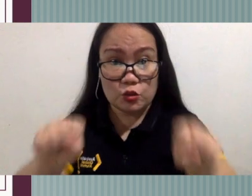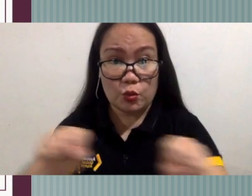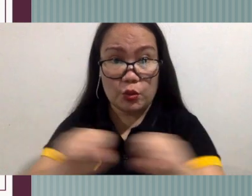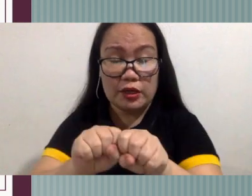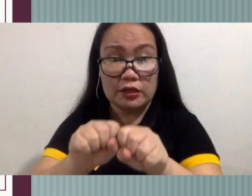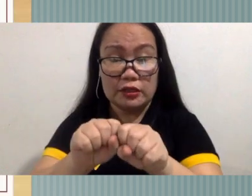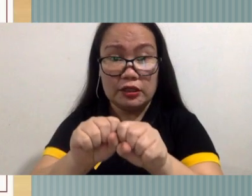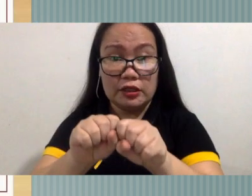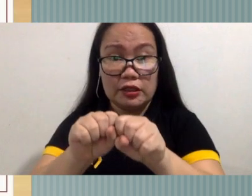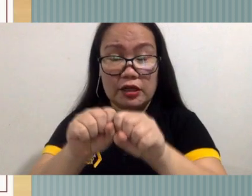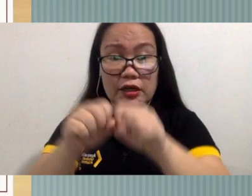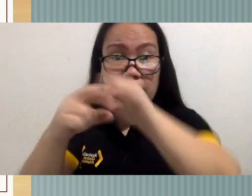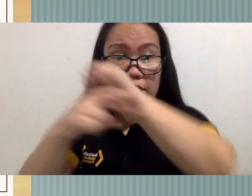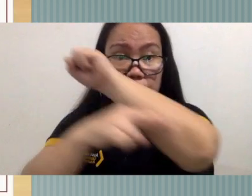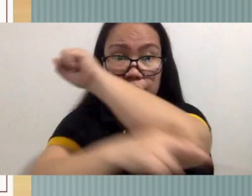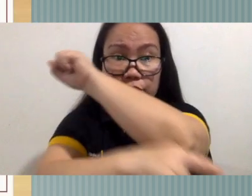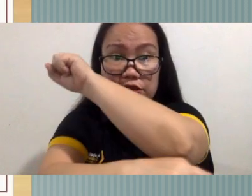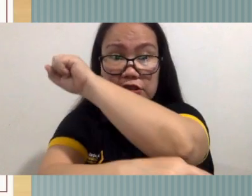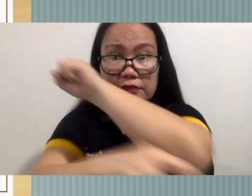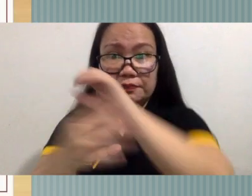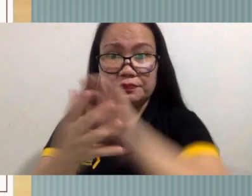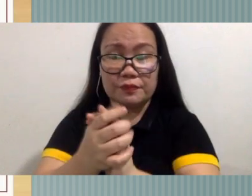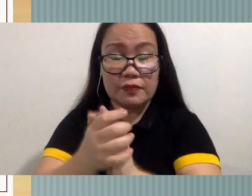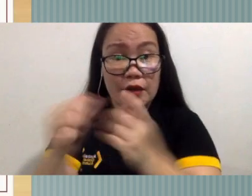roots. So first,